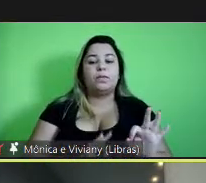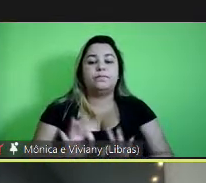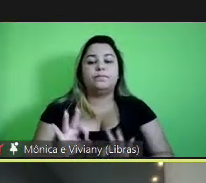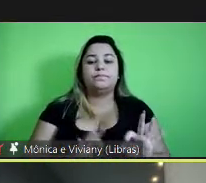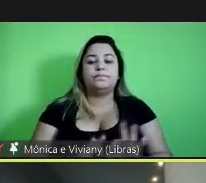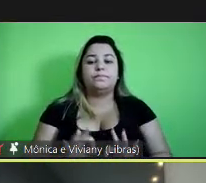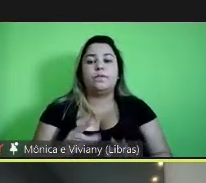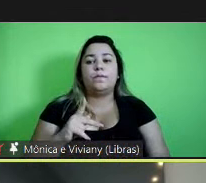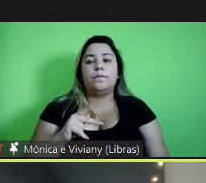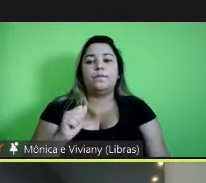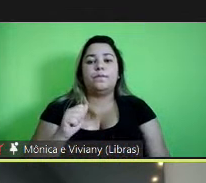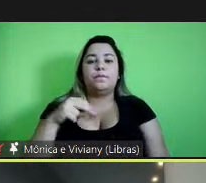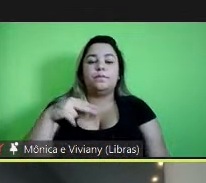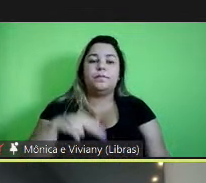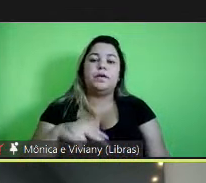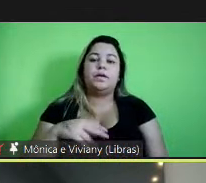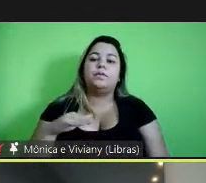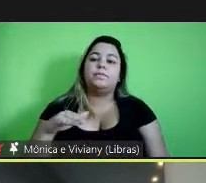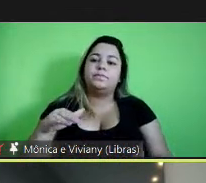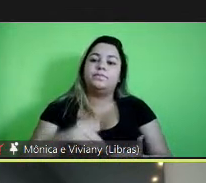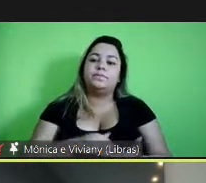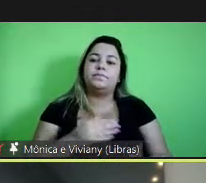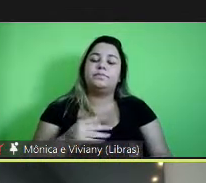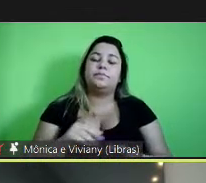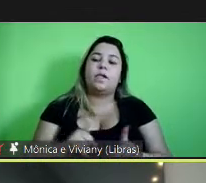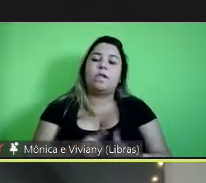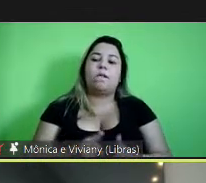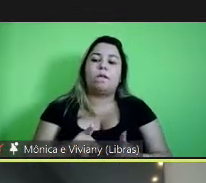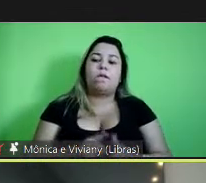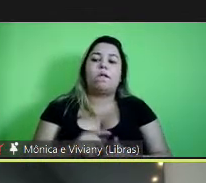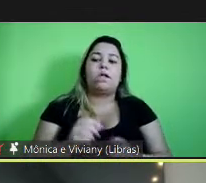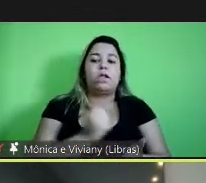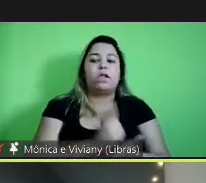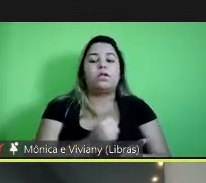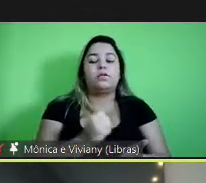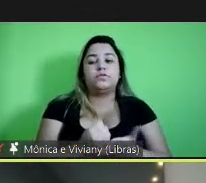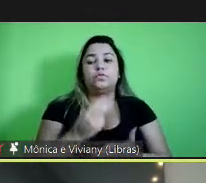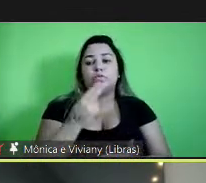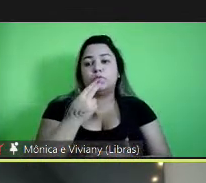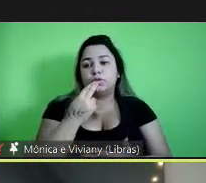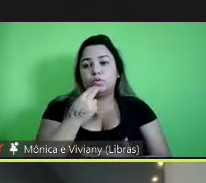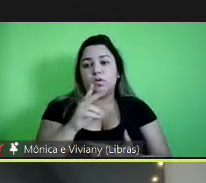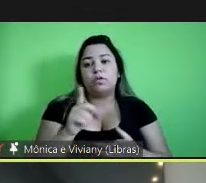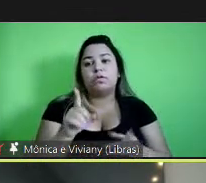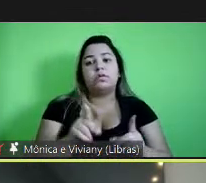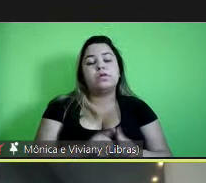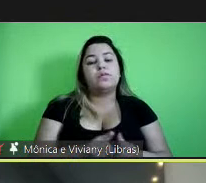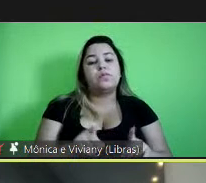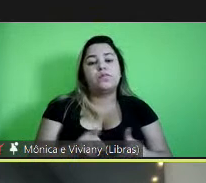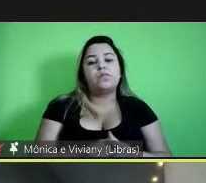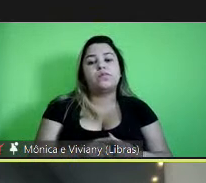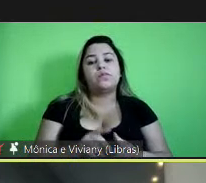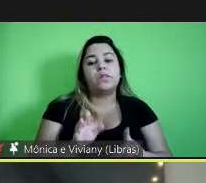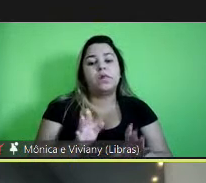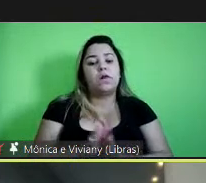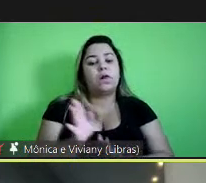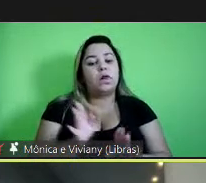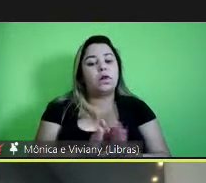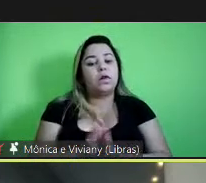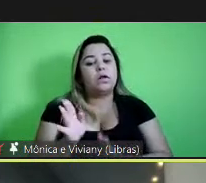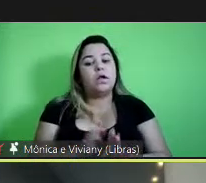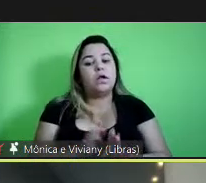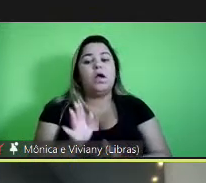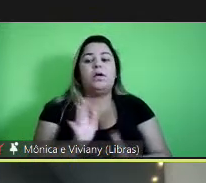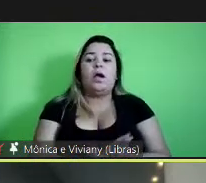In order for us to organize SPAM and the Secretariat, is starting with the hiring of